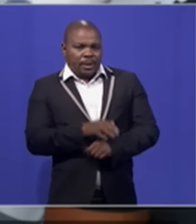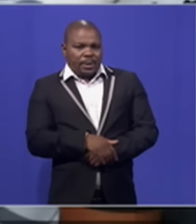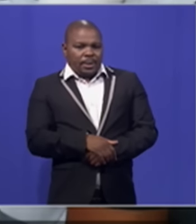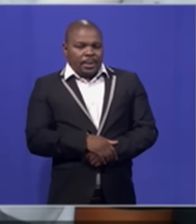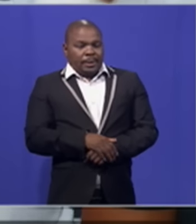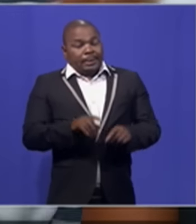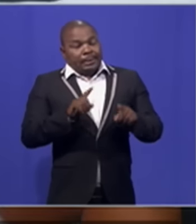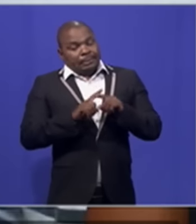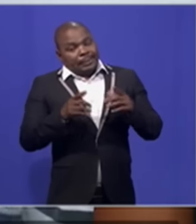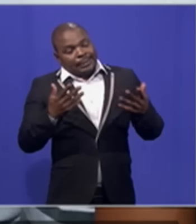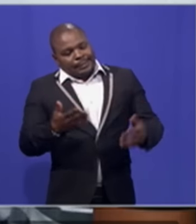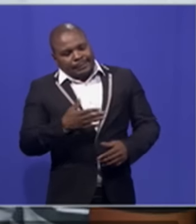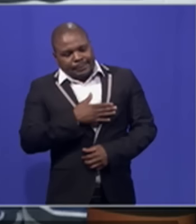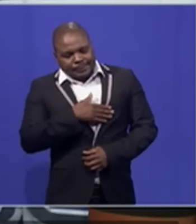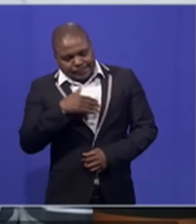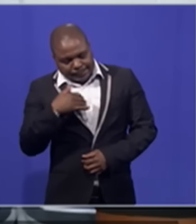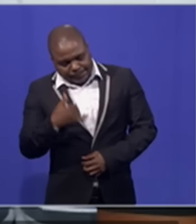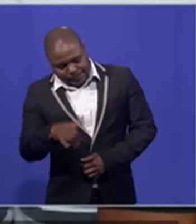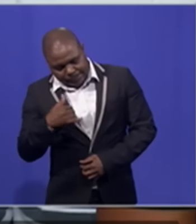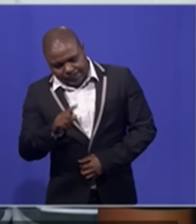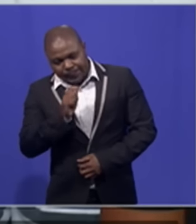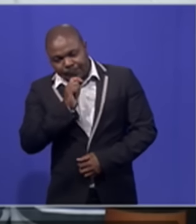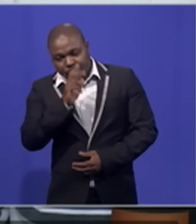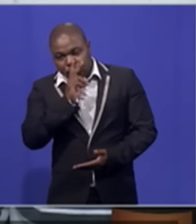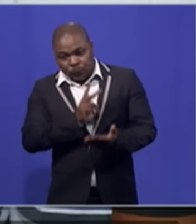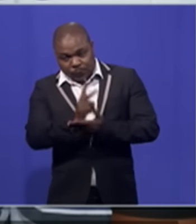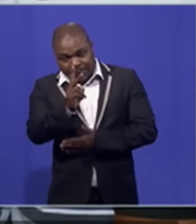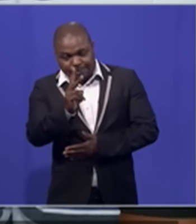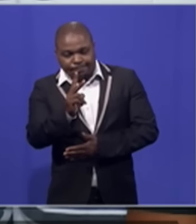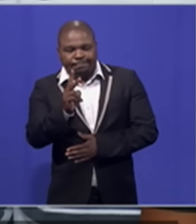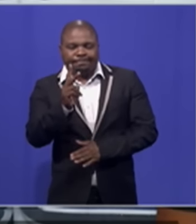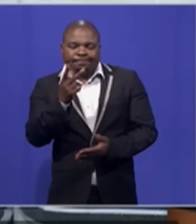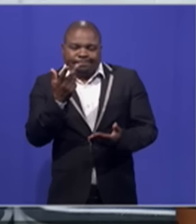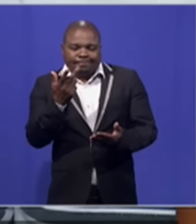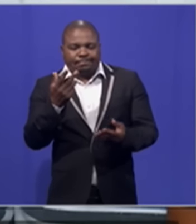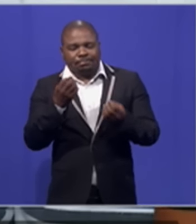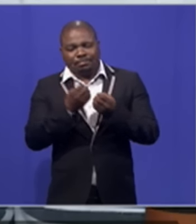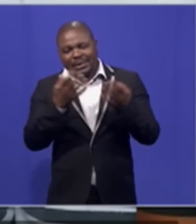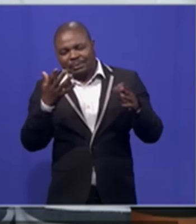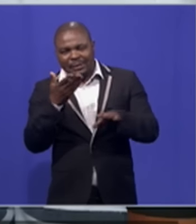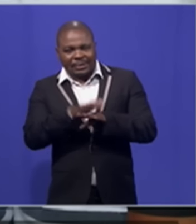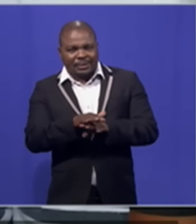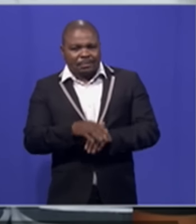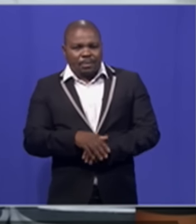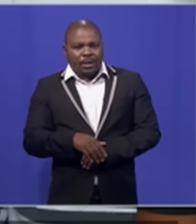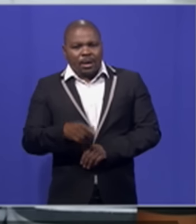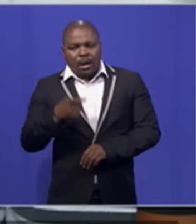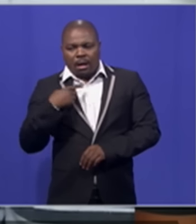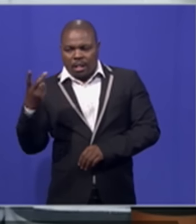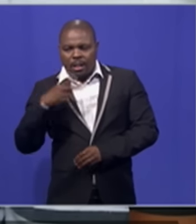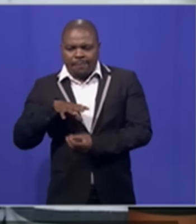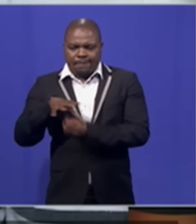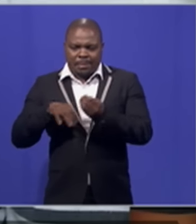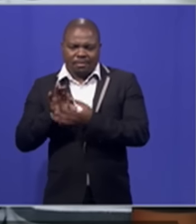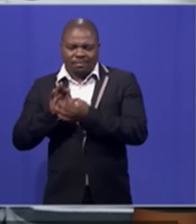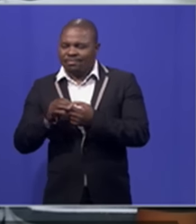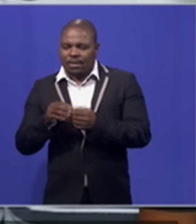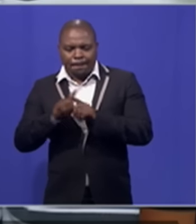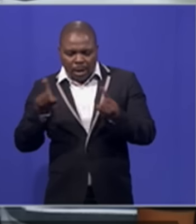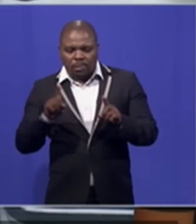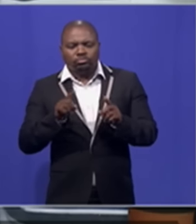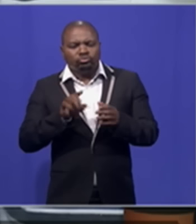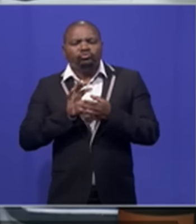empa e tlhoko yona mama ke tloba maka re lahlehetswe ke lahletse ke batho ba ngata we were one even though we were not blood mara ne re buildile